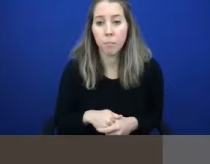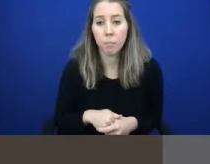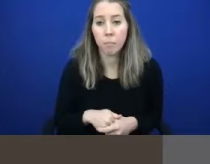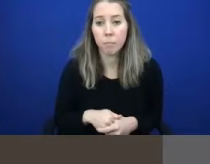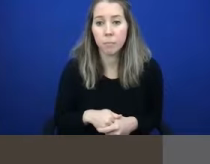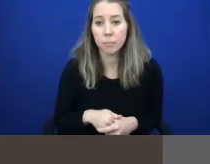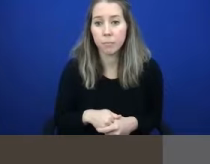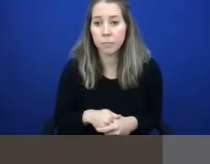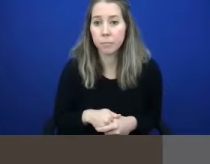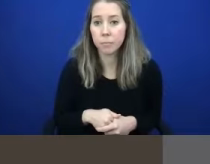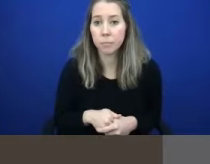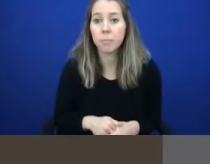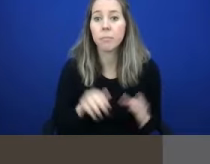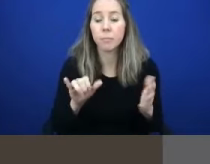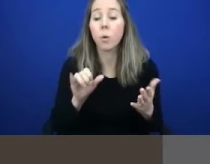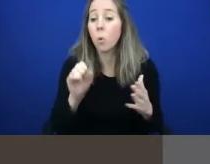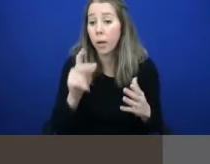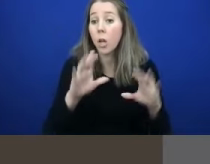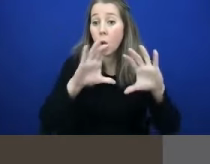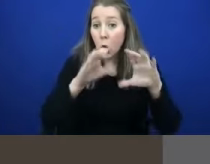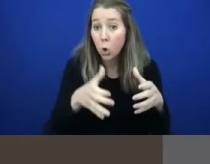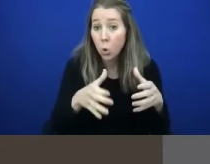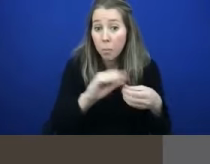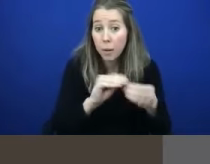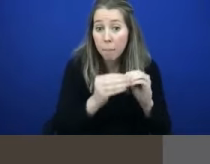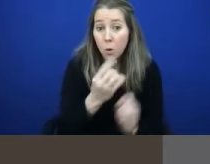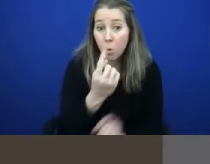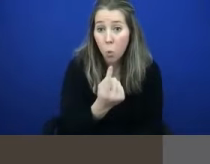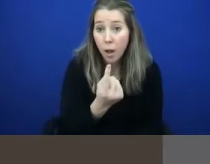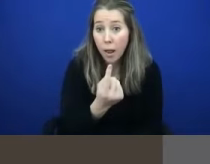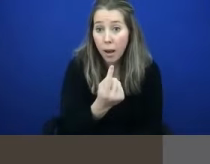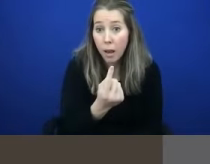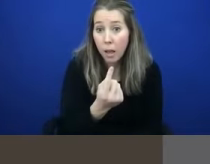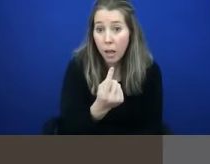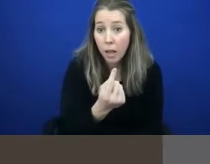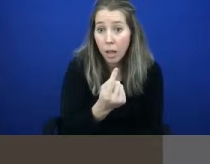Give me here. So group number 1, that's going to be,